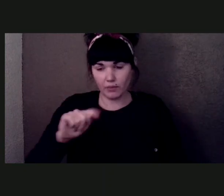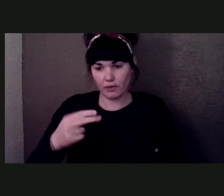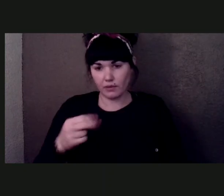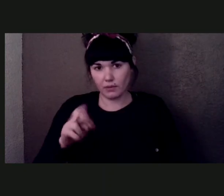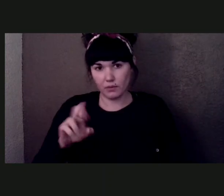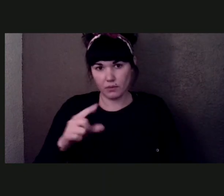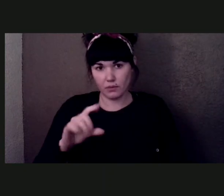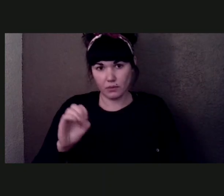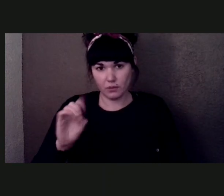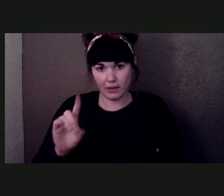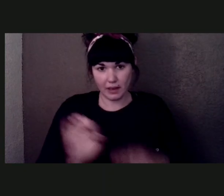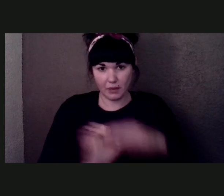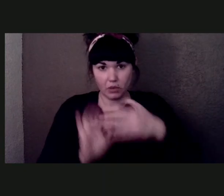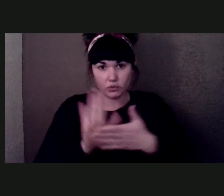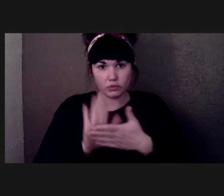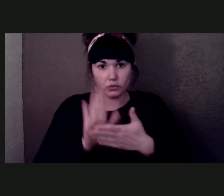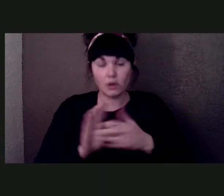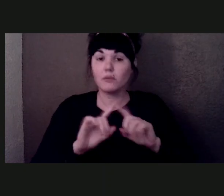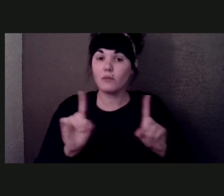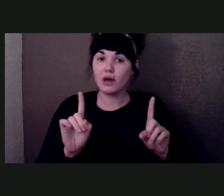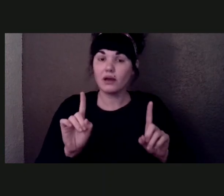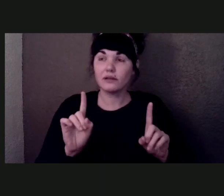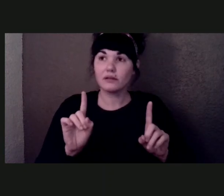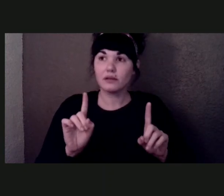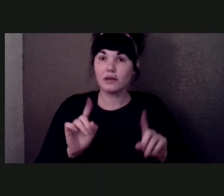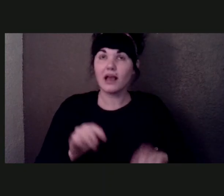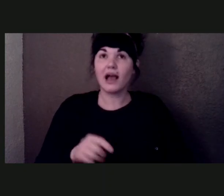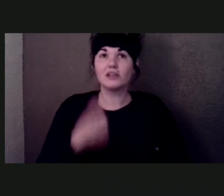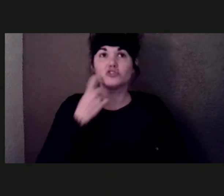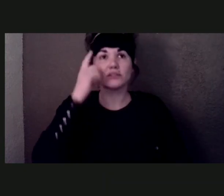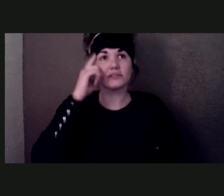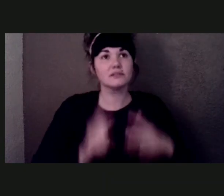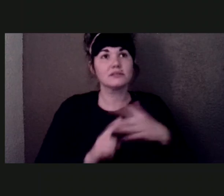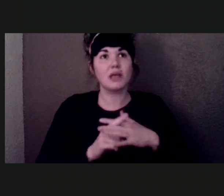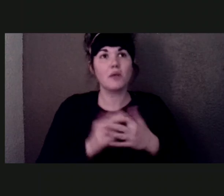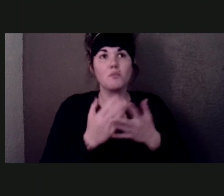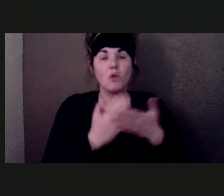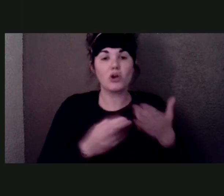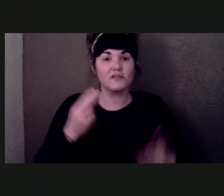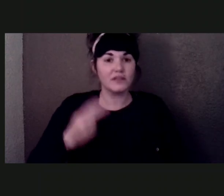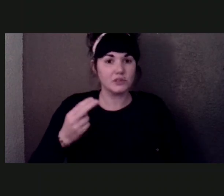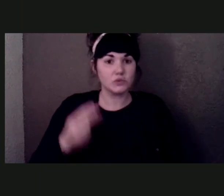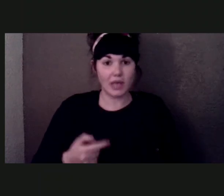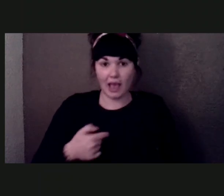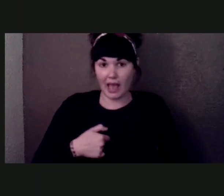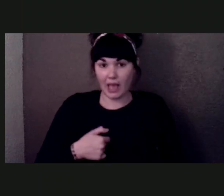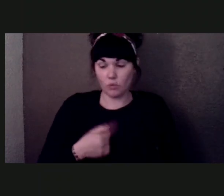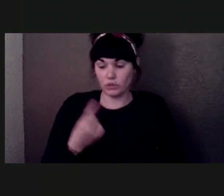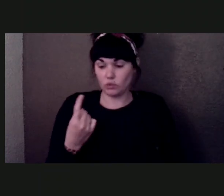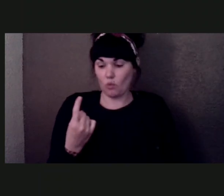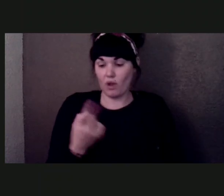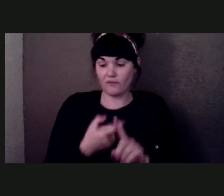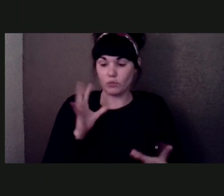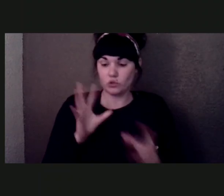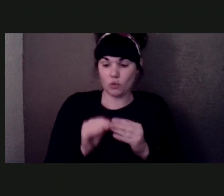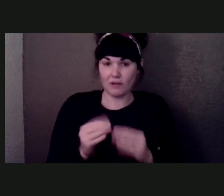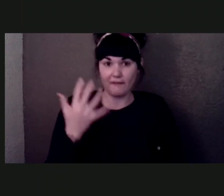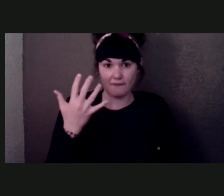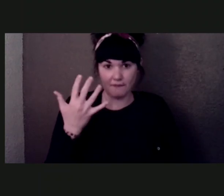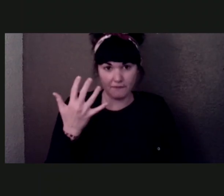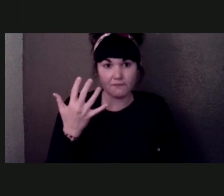occurred to me, I happened to have been one of the first five students to quote integrate, uh, what used to be Winship Junior High.